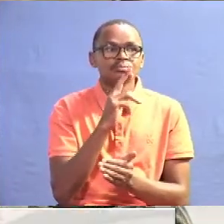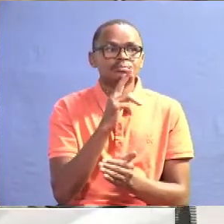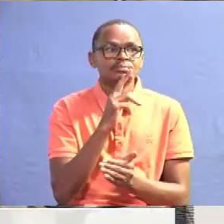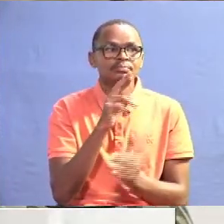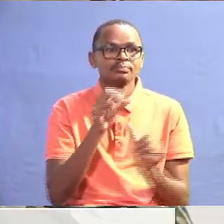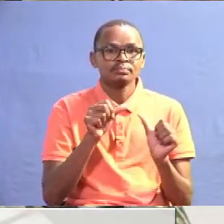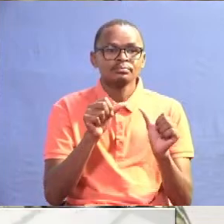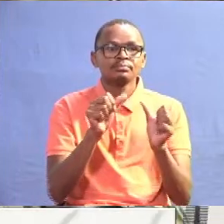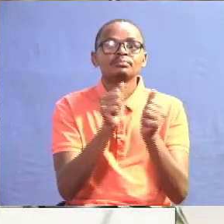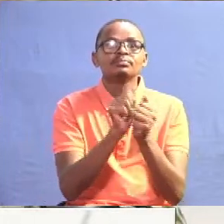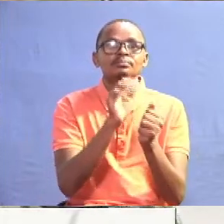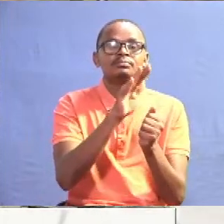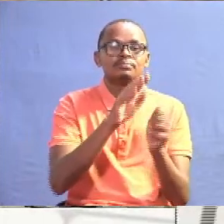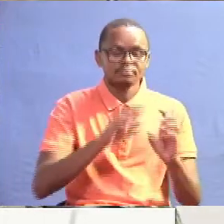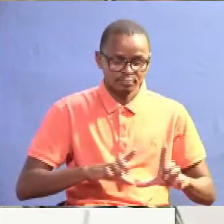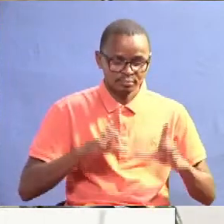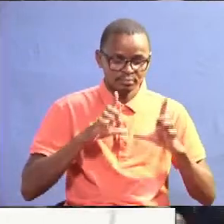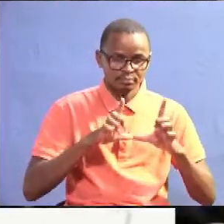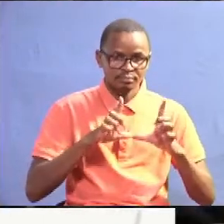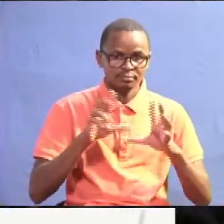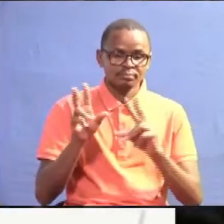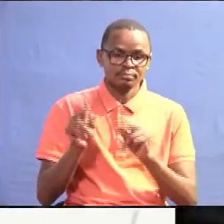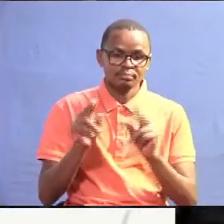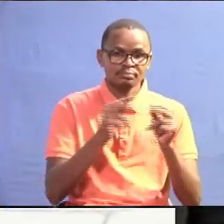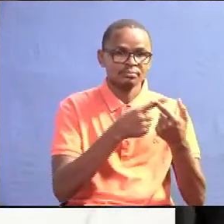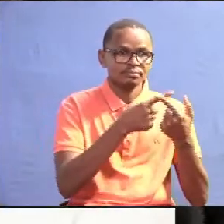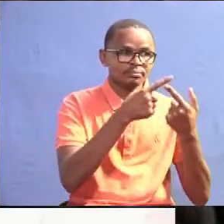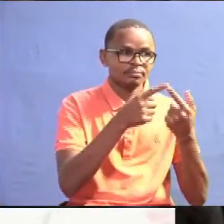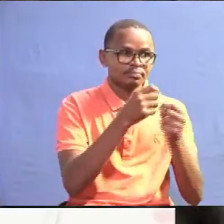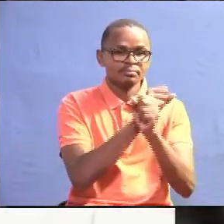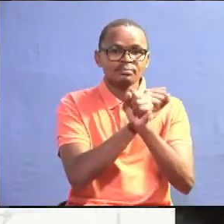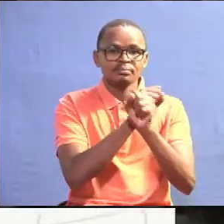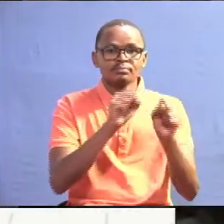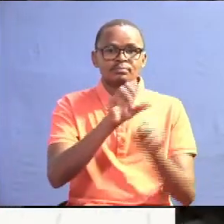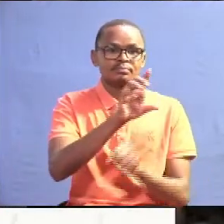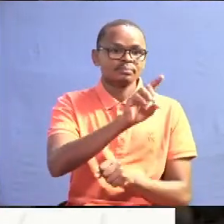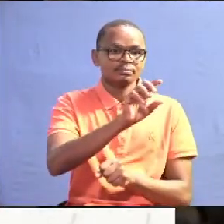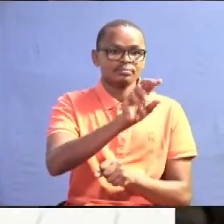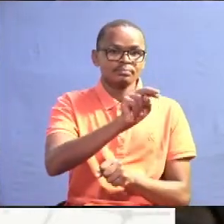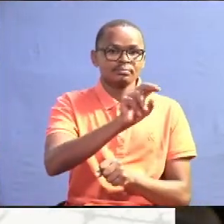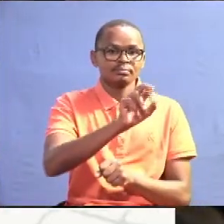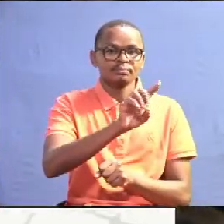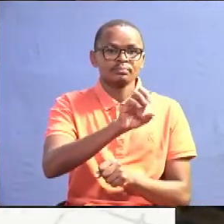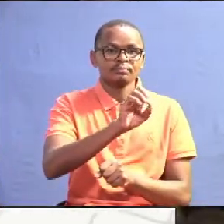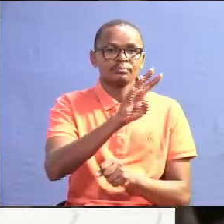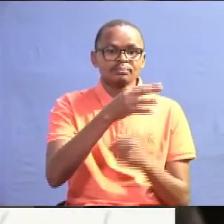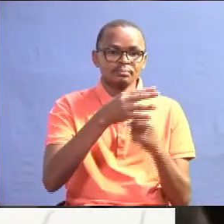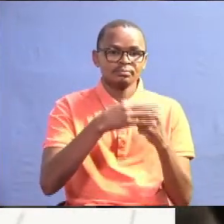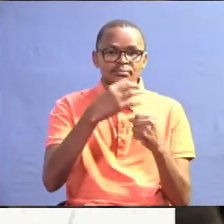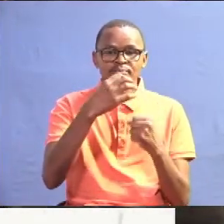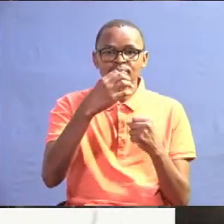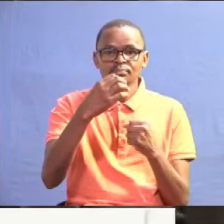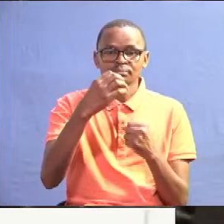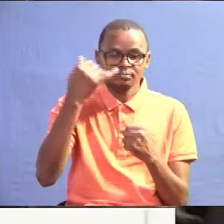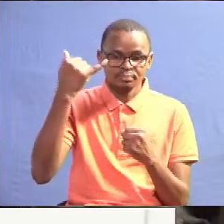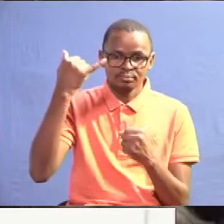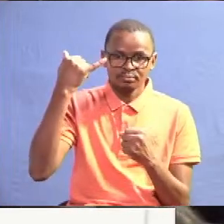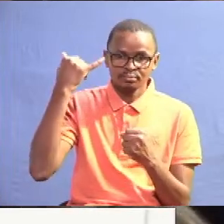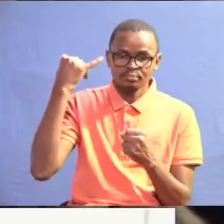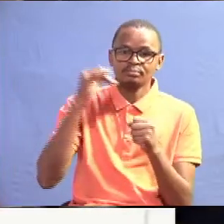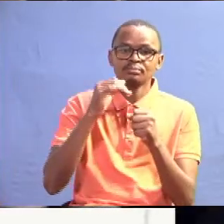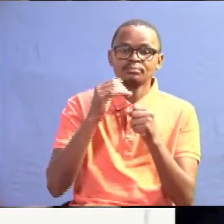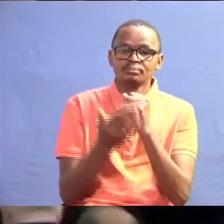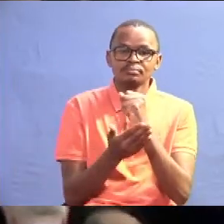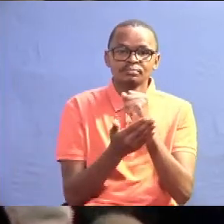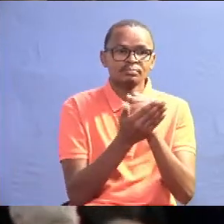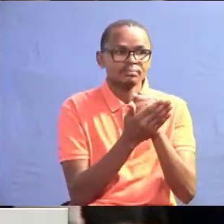with their life as usual. However, President Donald Trump's 90-day freeze on foreign assistance